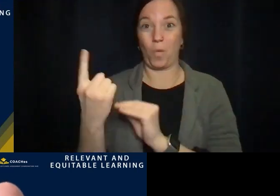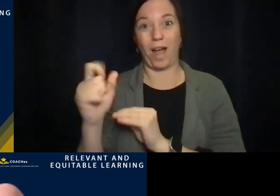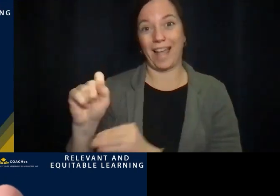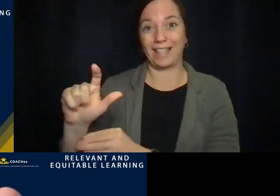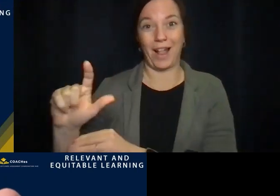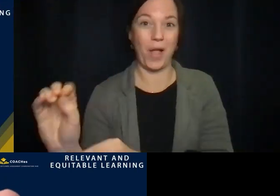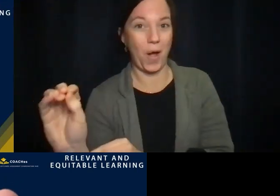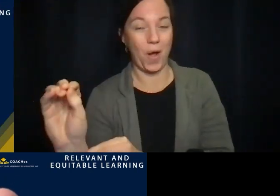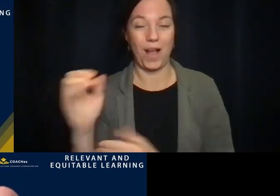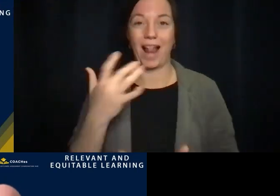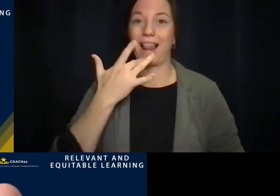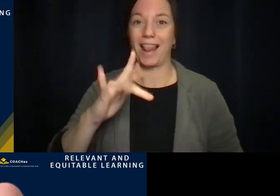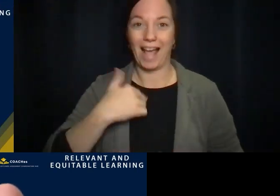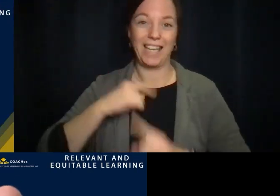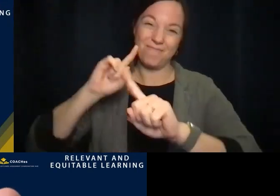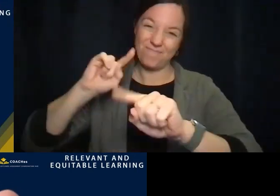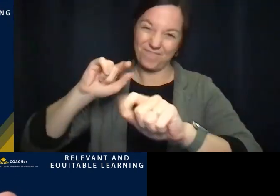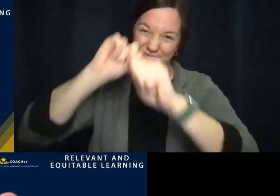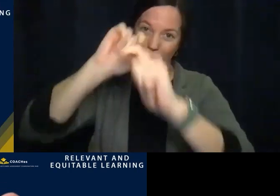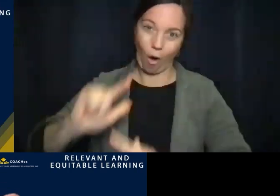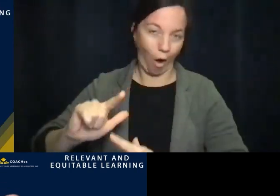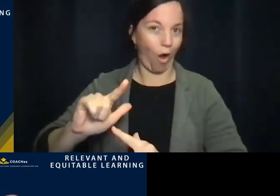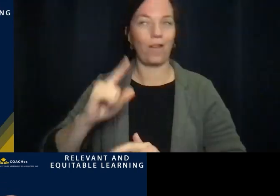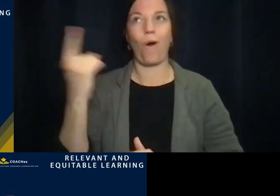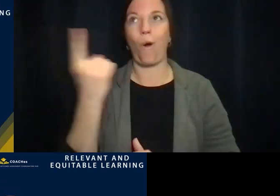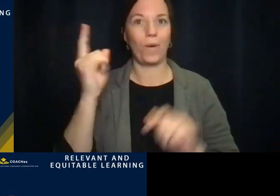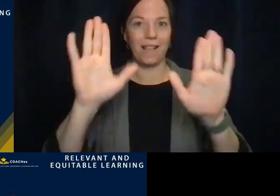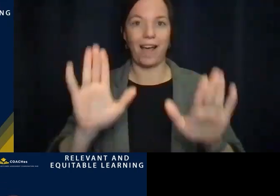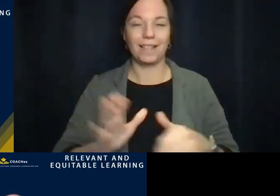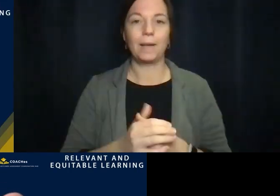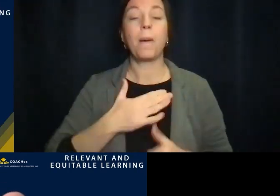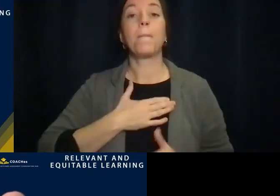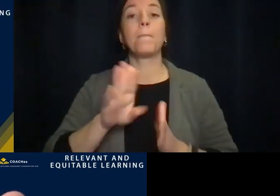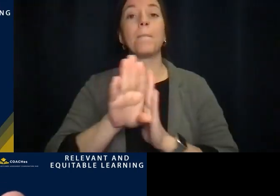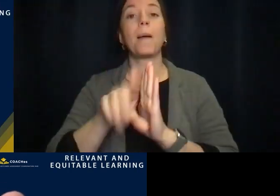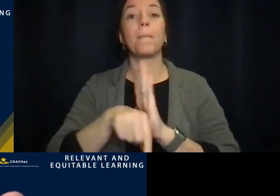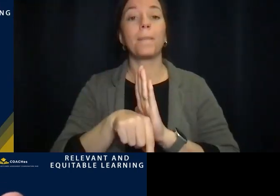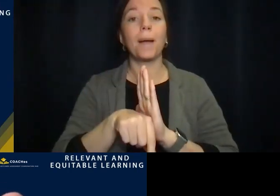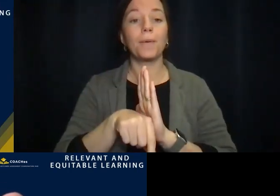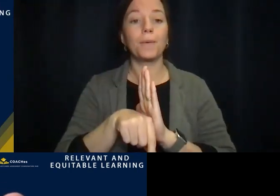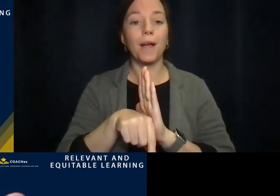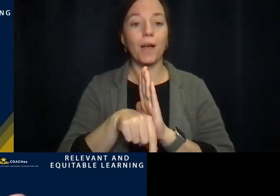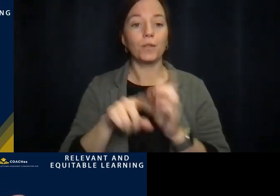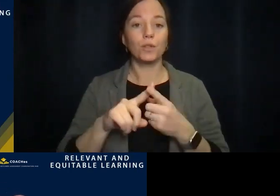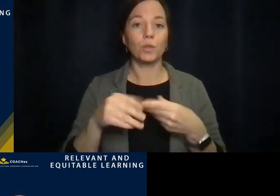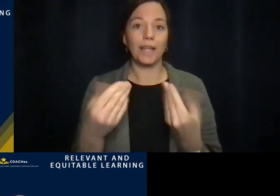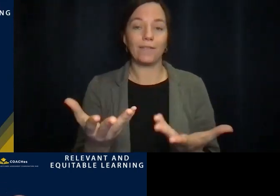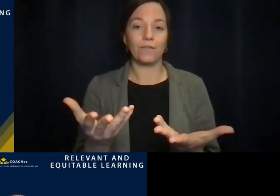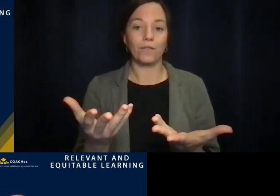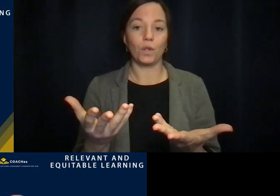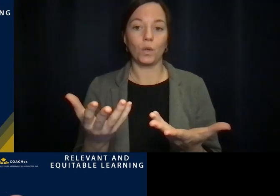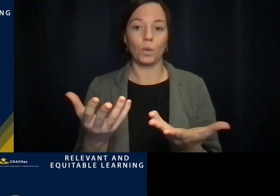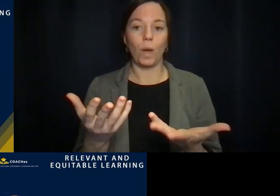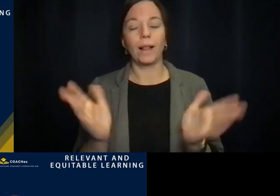one of them. They just continue to be really awesome. I think just my background to just give it actually will play